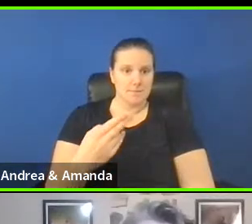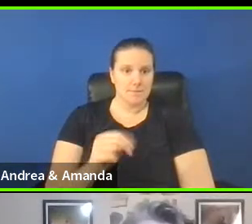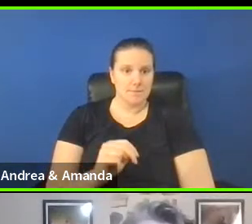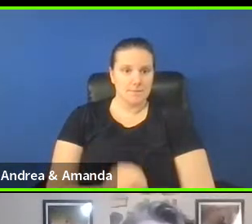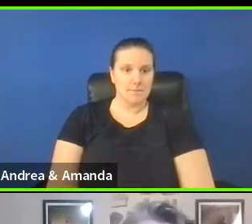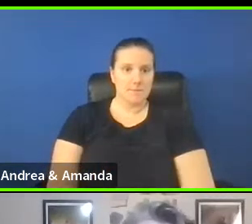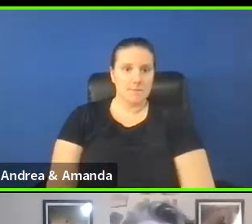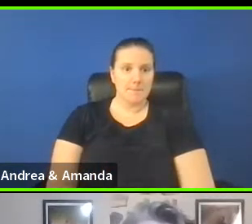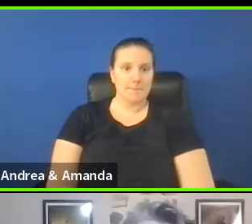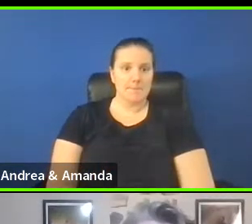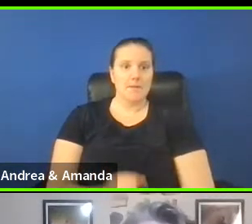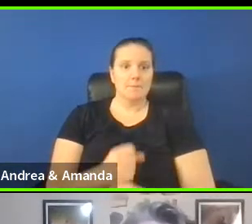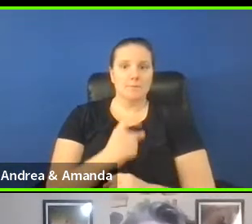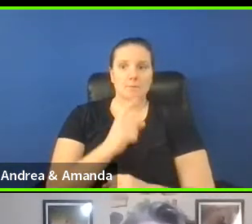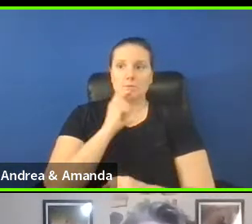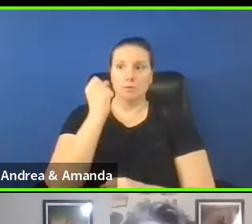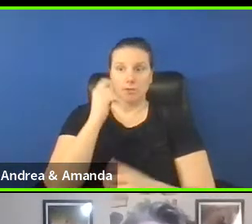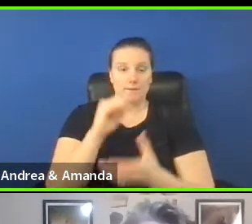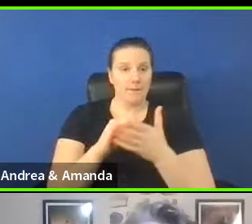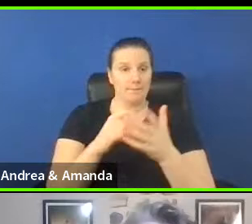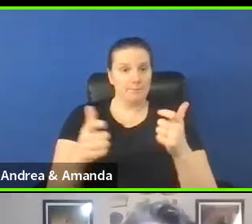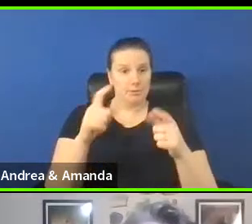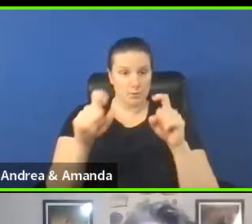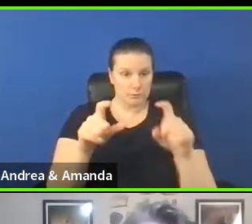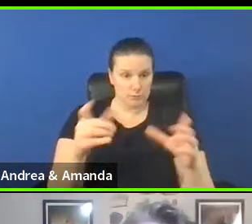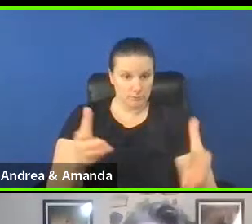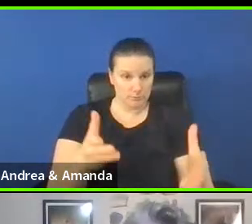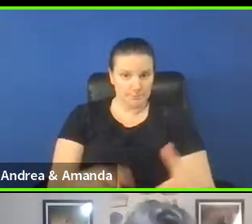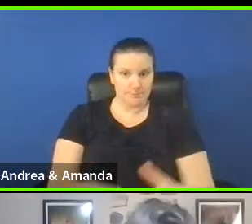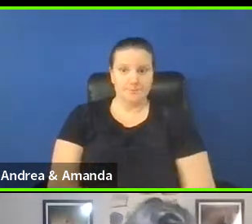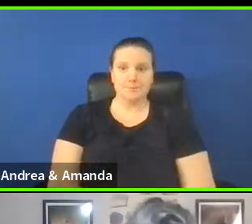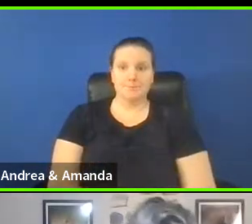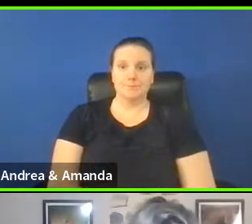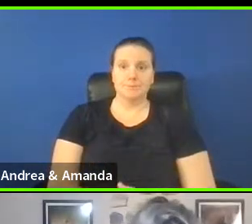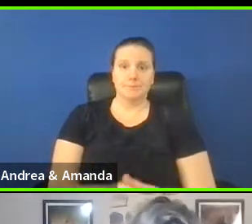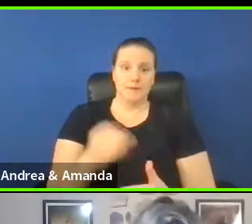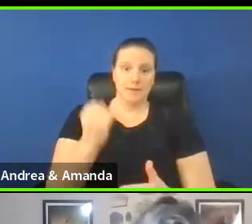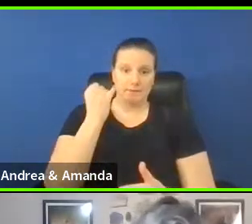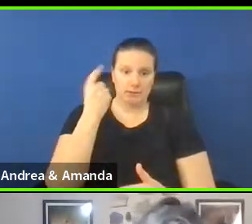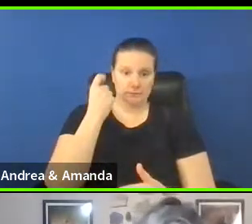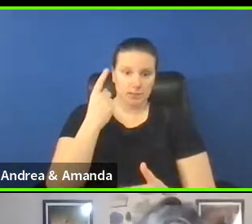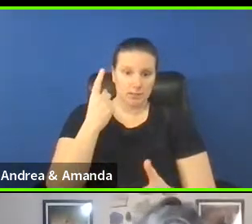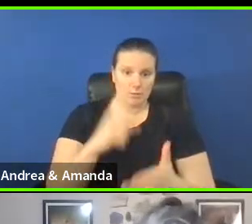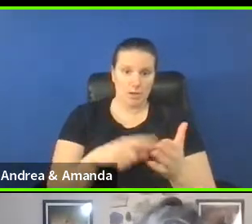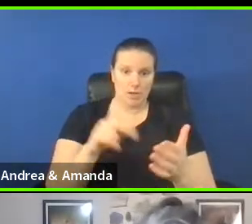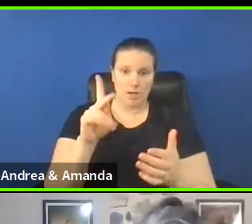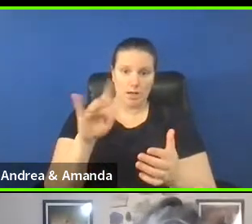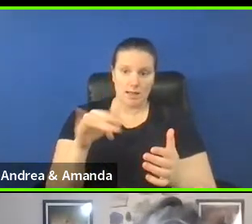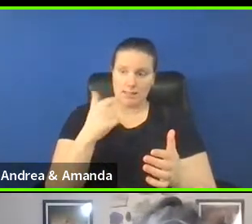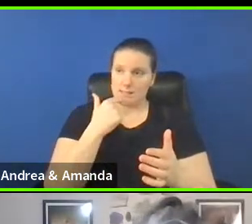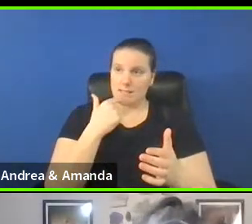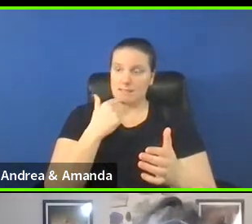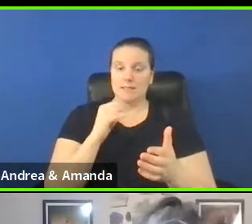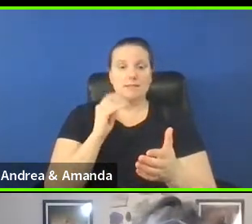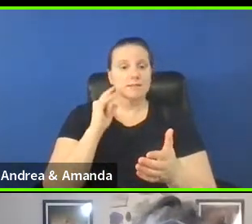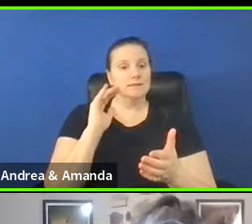Yeah, I just want to make sure I understand the big questions here. If I understand what Kelly was saying, it sounds like the planning involves